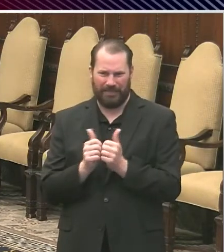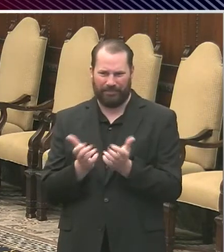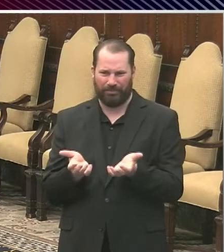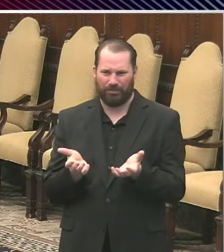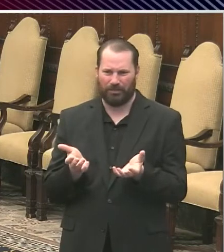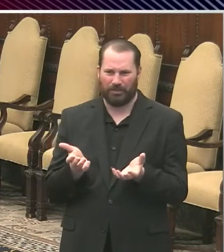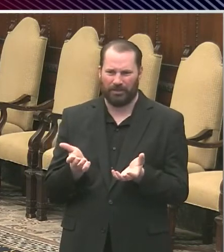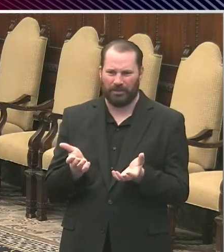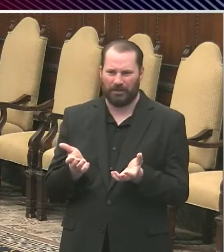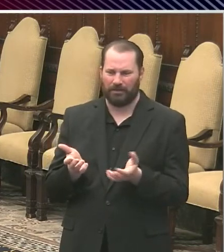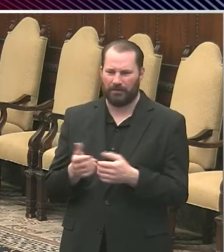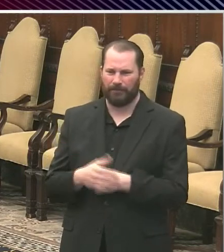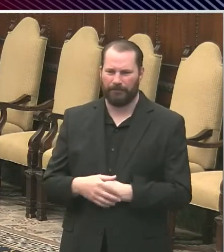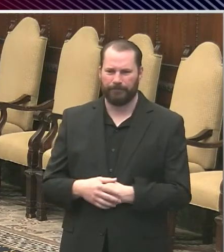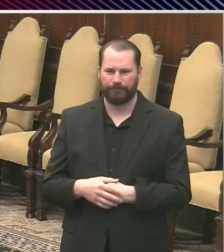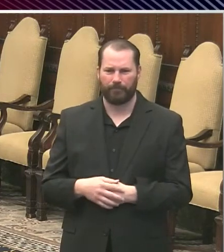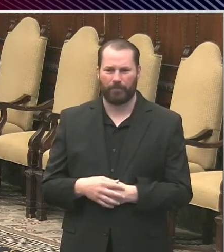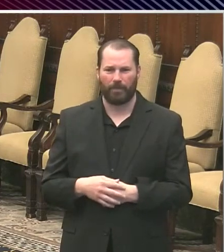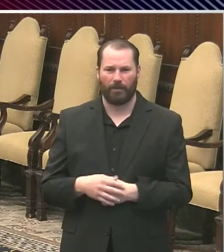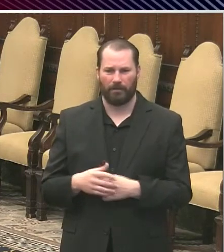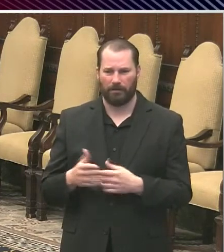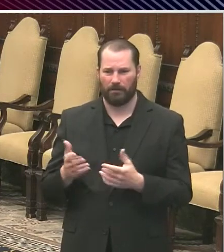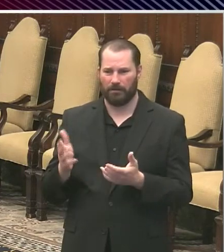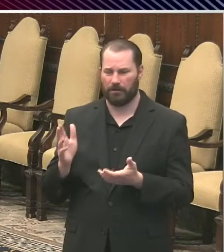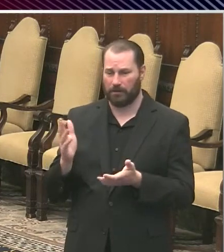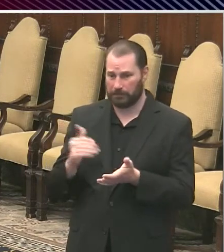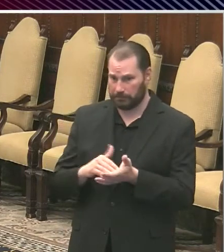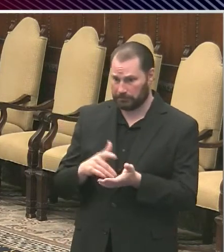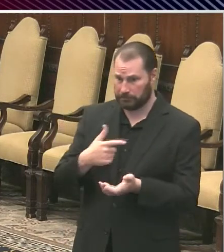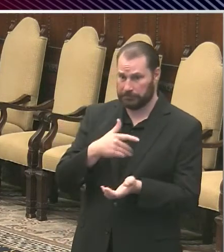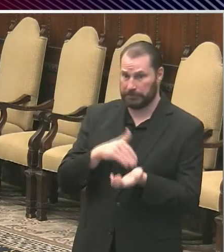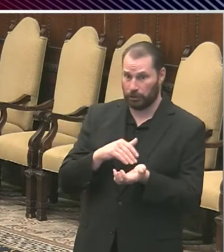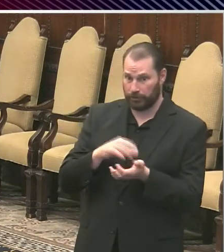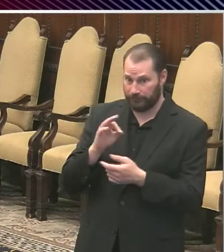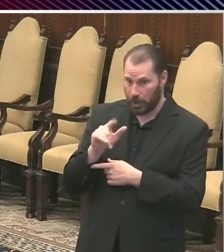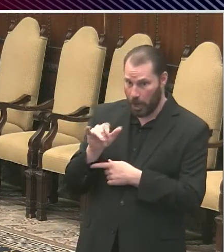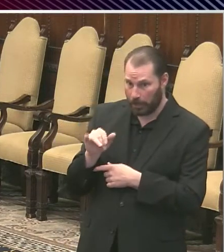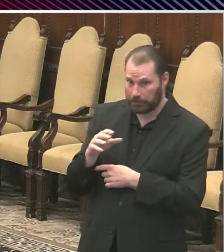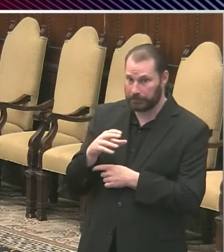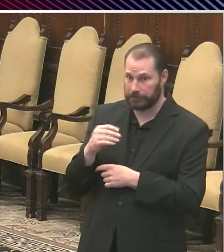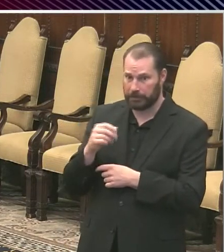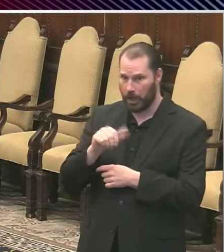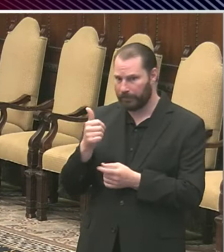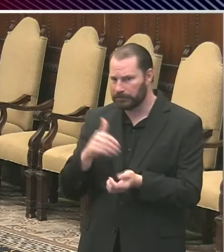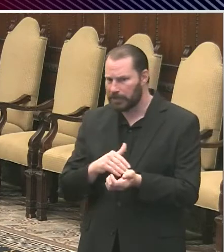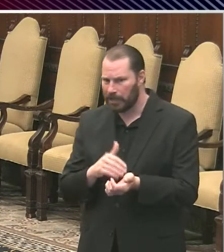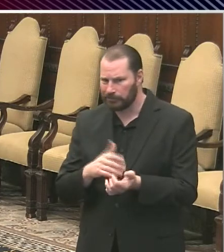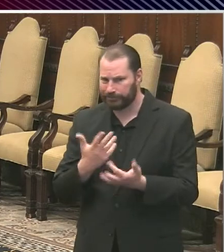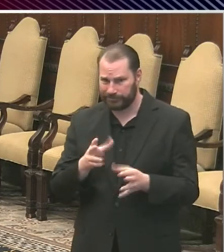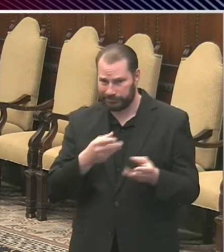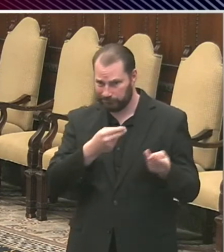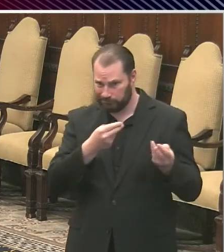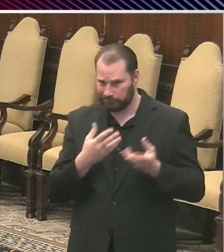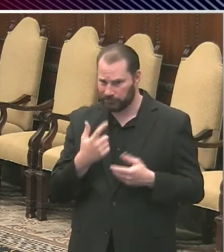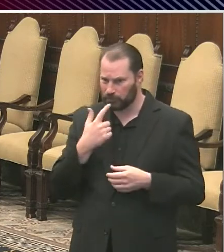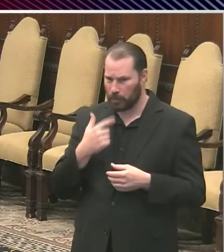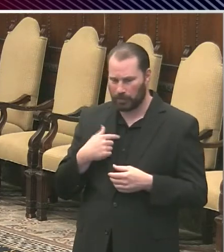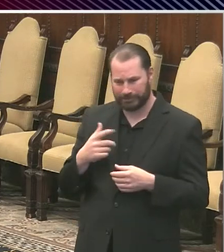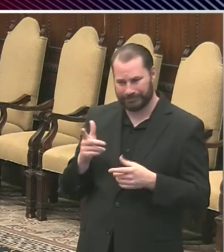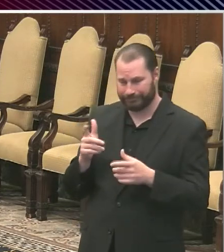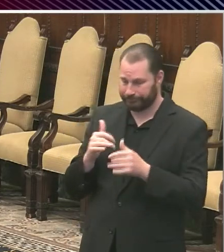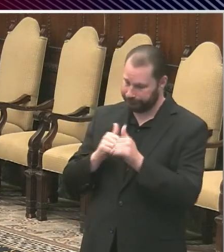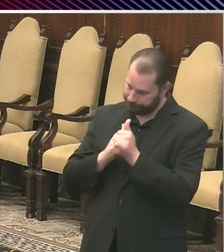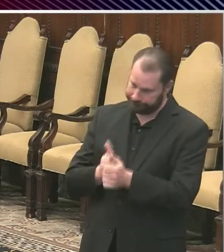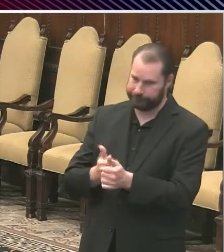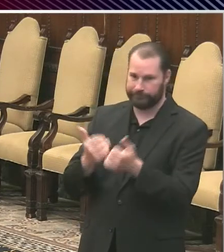reiterate what Dr. Farley and other doctors have been telling us all along. Be disciplined, socially distance, wear